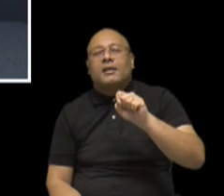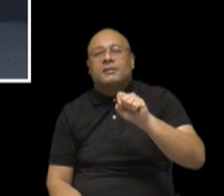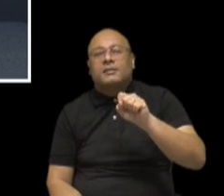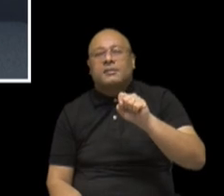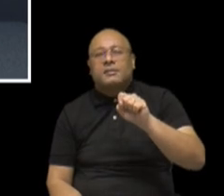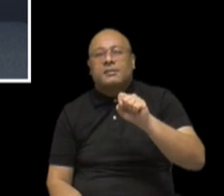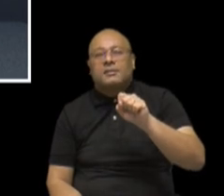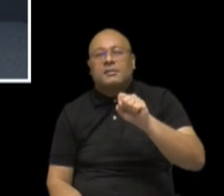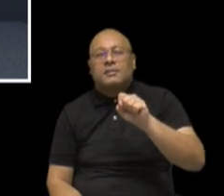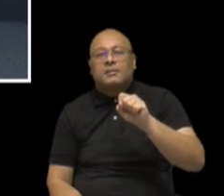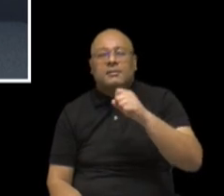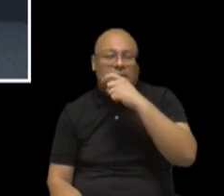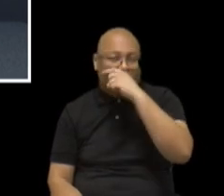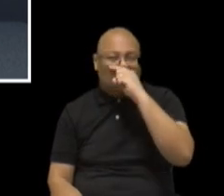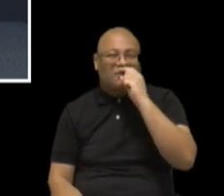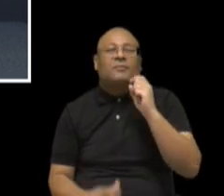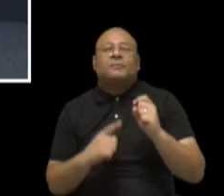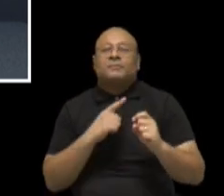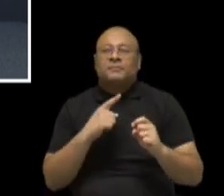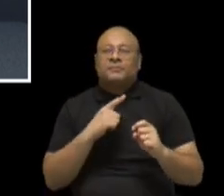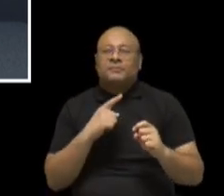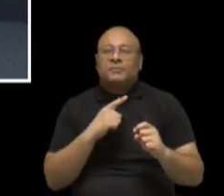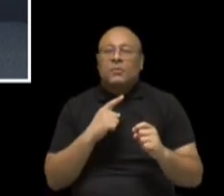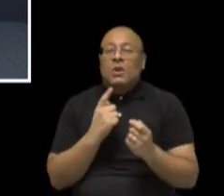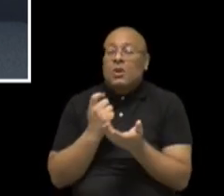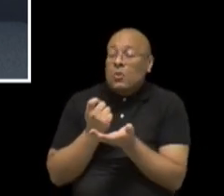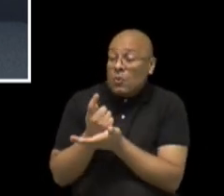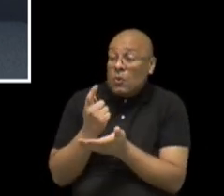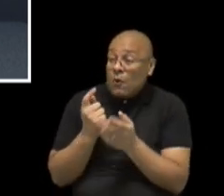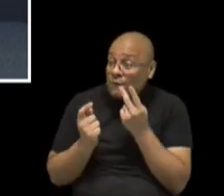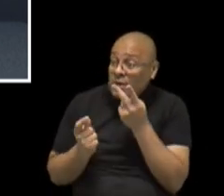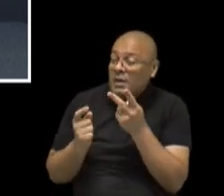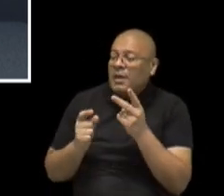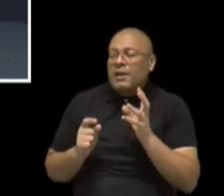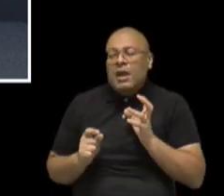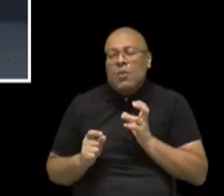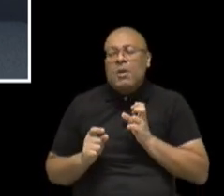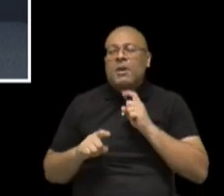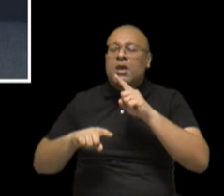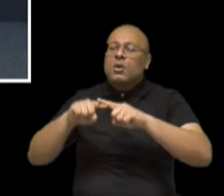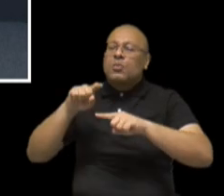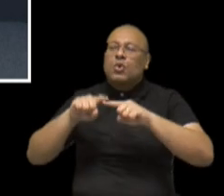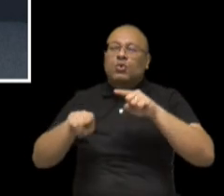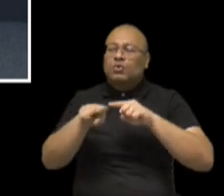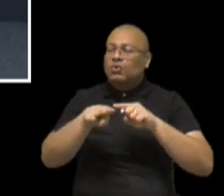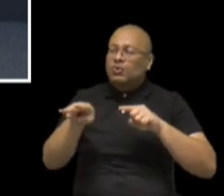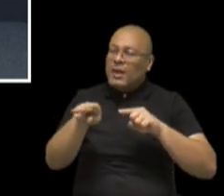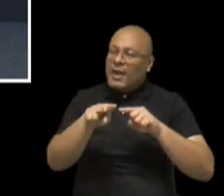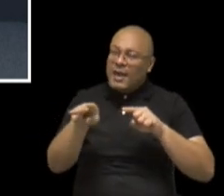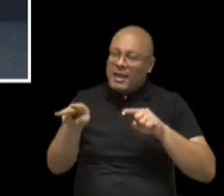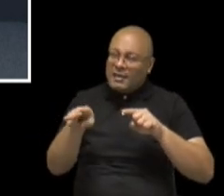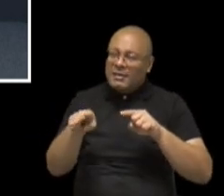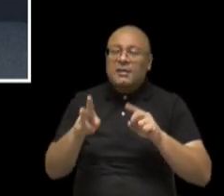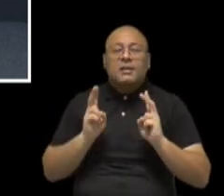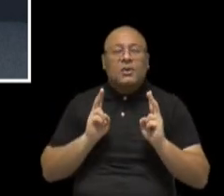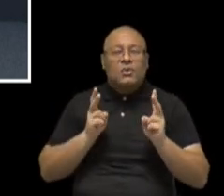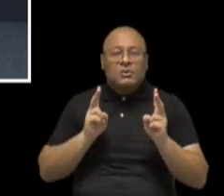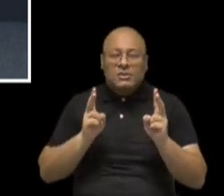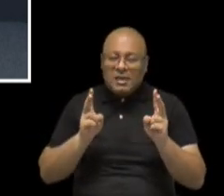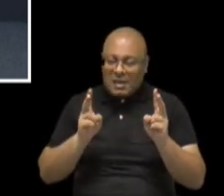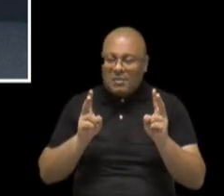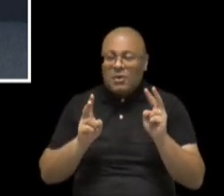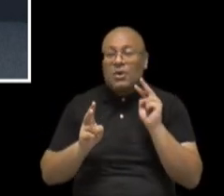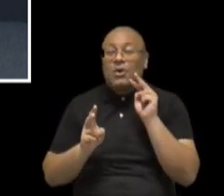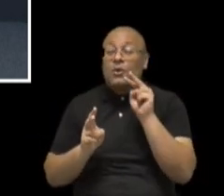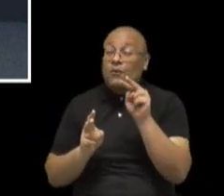which I have quite a few pieces of, and I love. And bathing suits. I always had bathing suits by